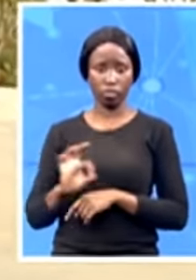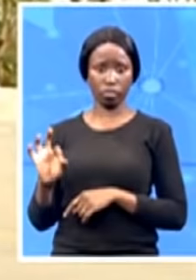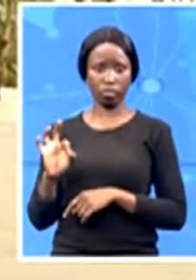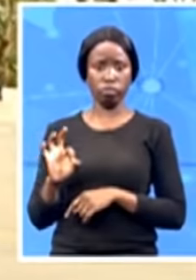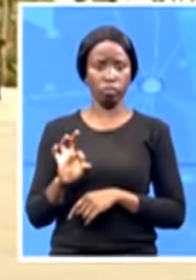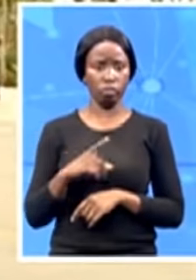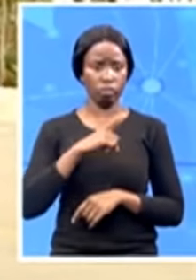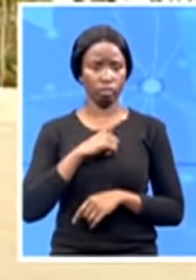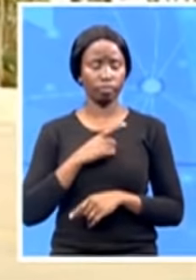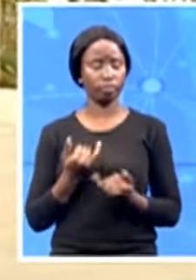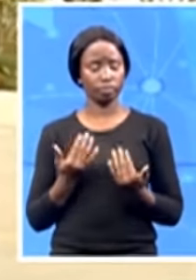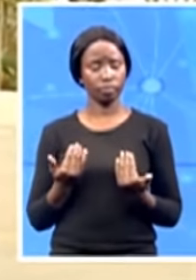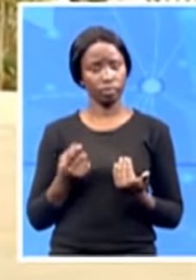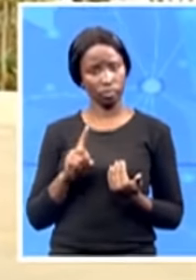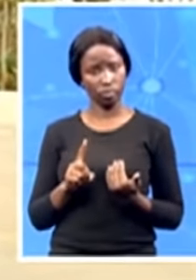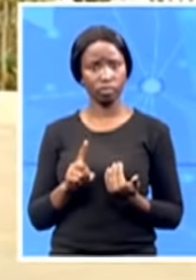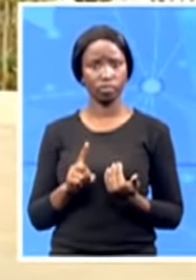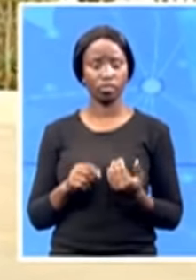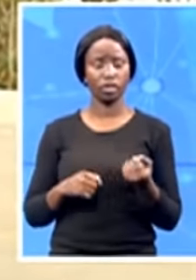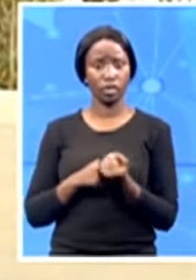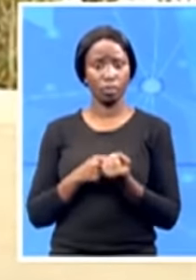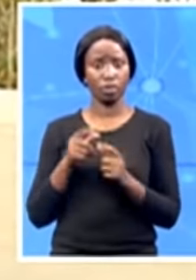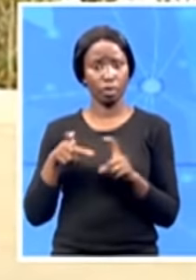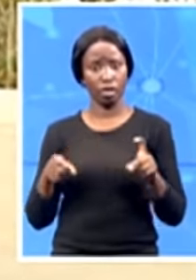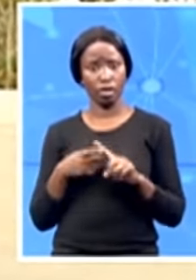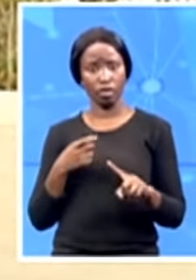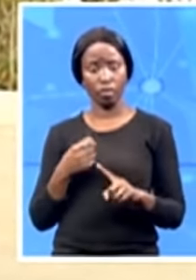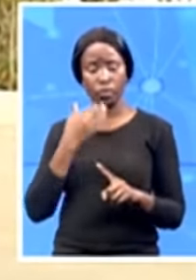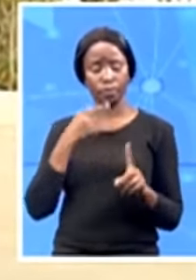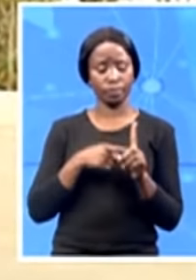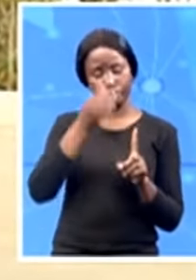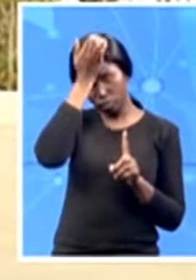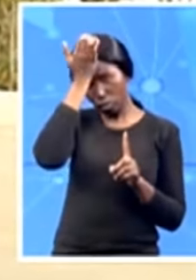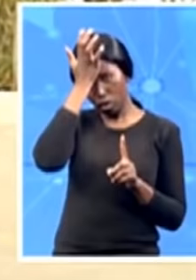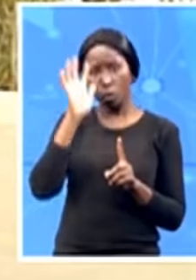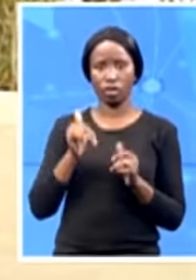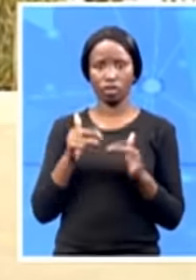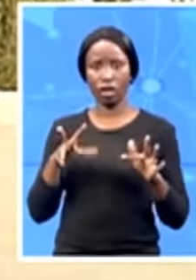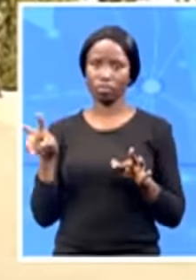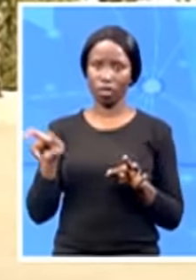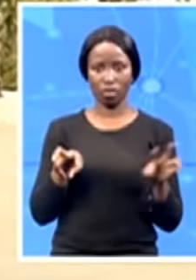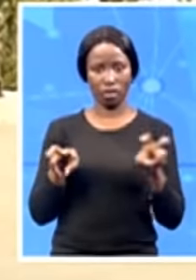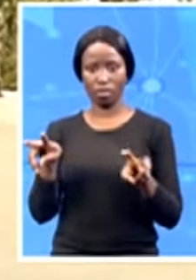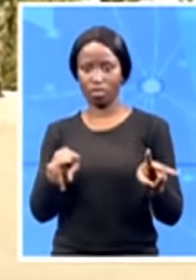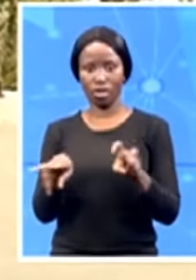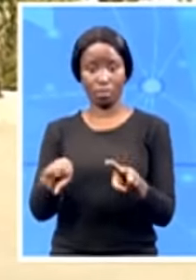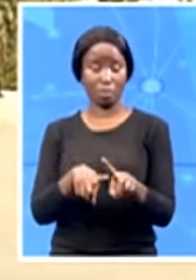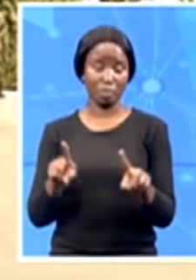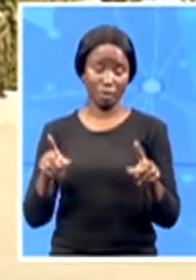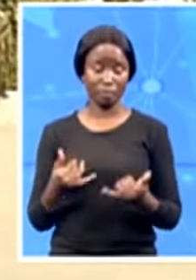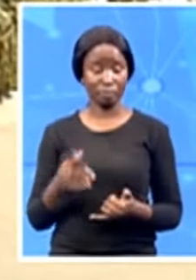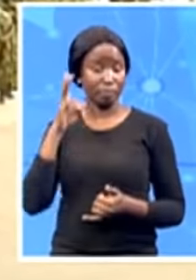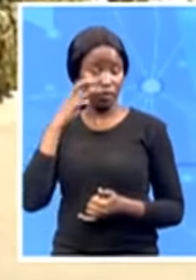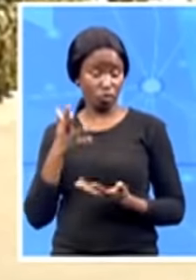the supporters of the former president are going to start to gather. This is what we've heard. In fact, it was also confirmed in